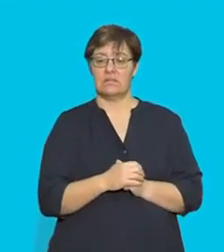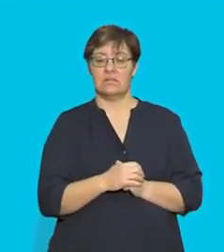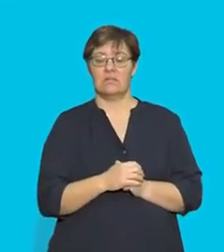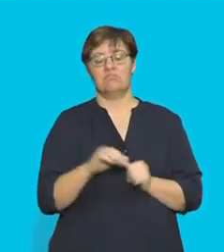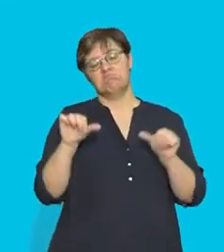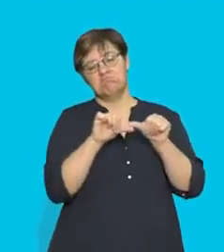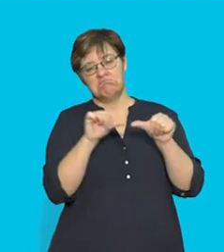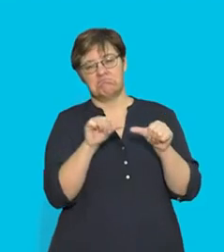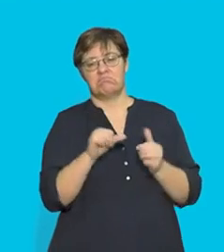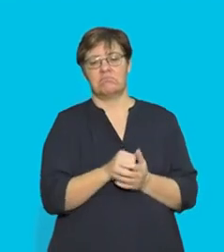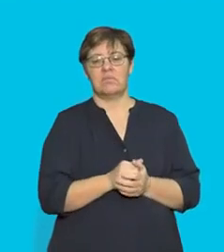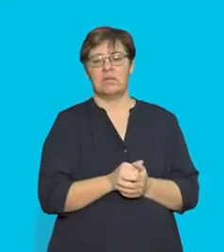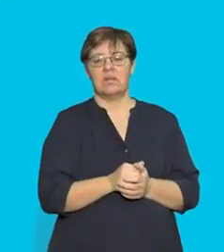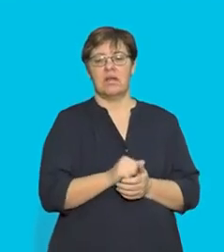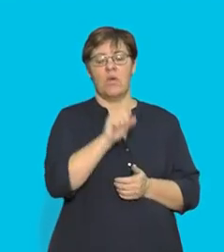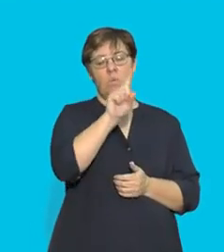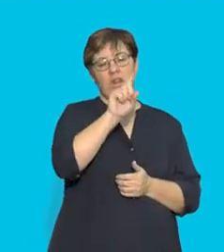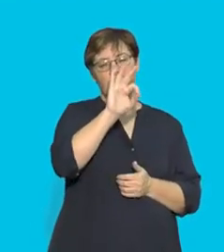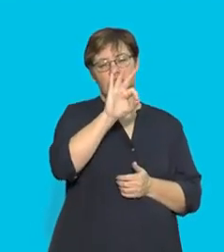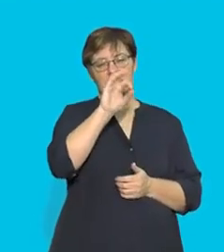roughly around, ADB being roughly around